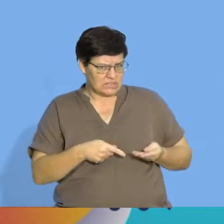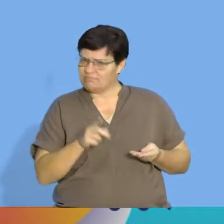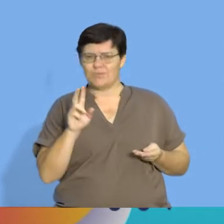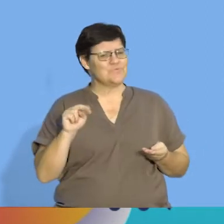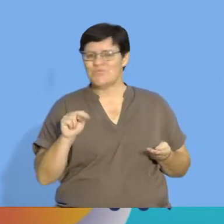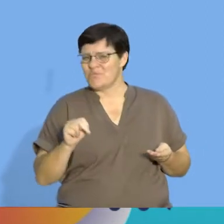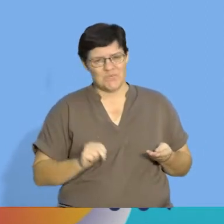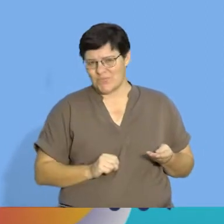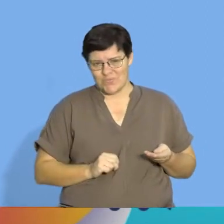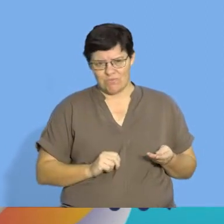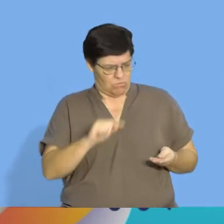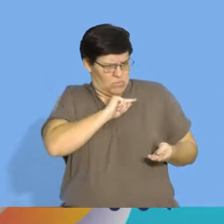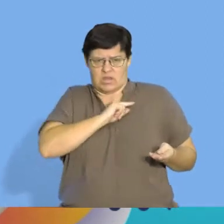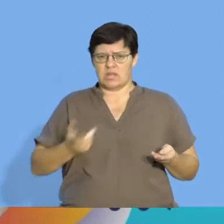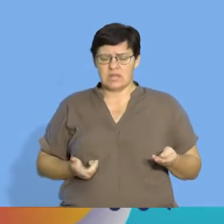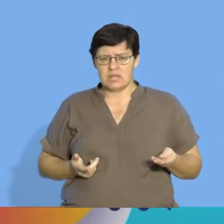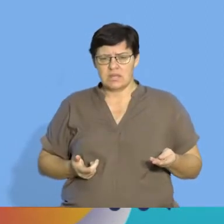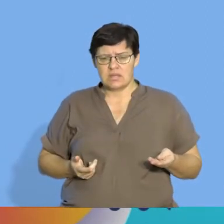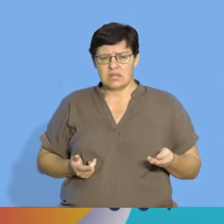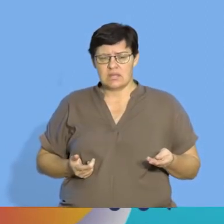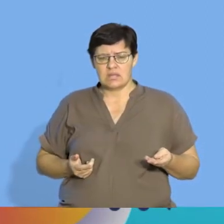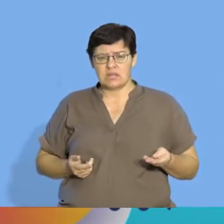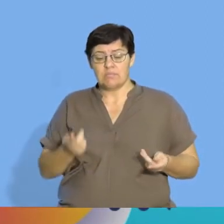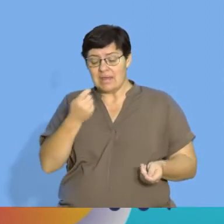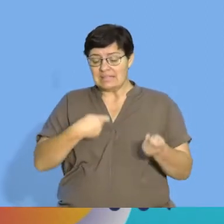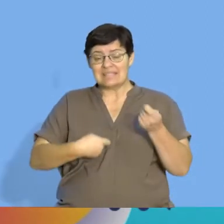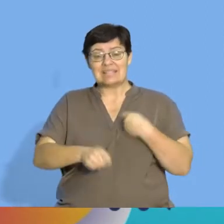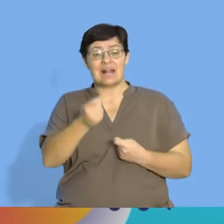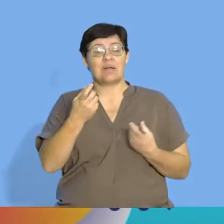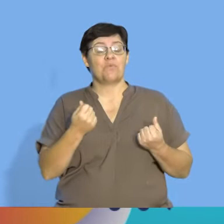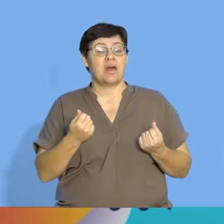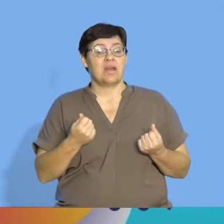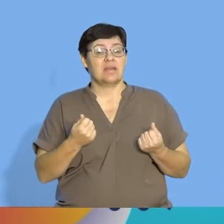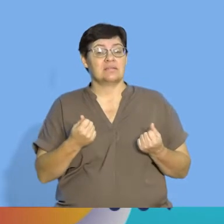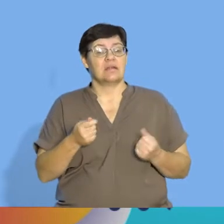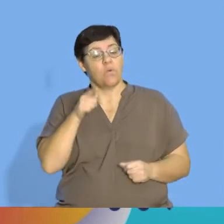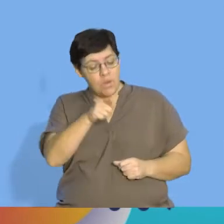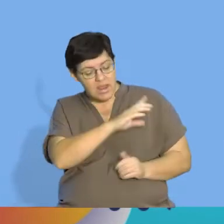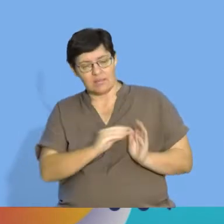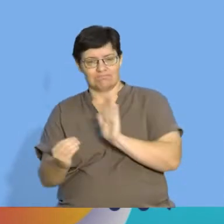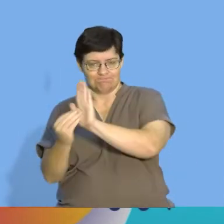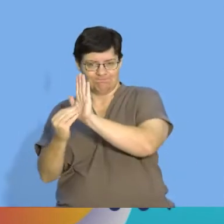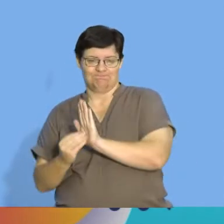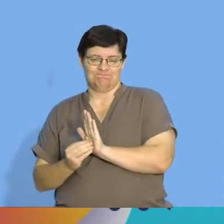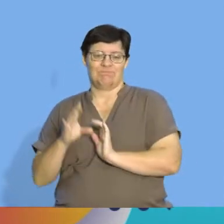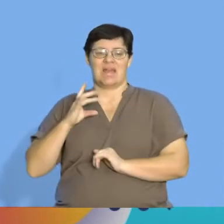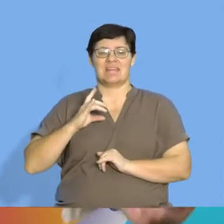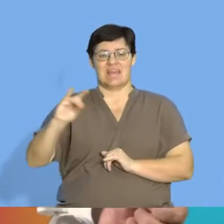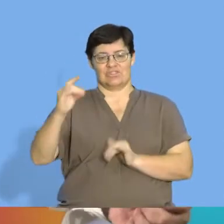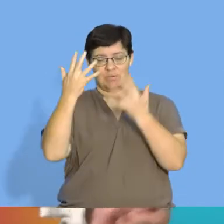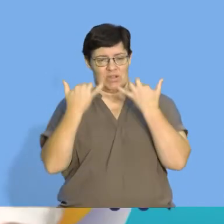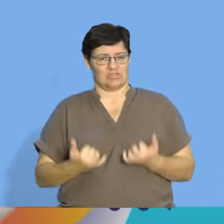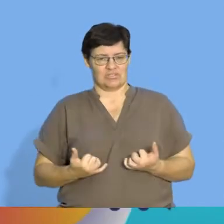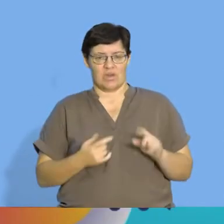no. Why? Because the selling price is what we record in our cash